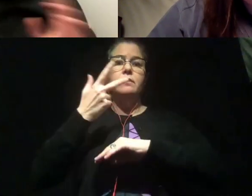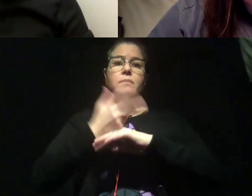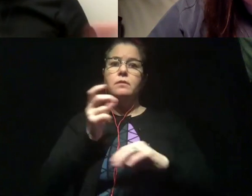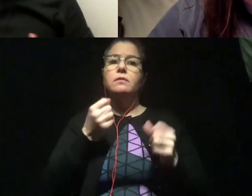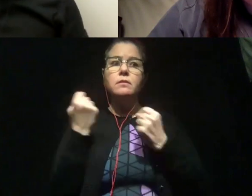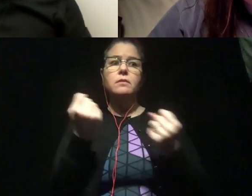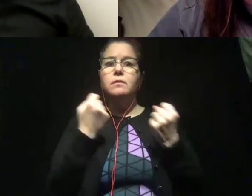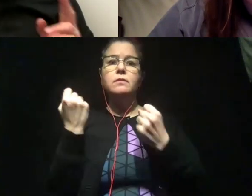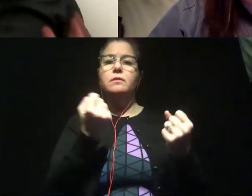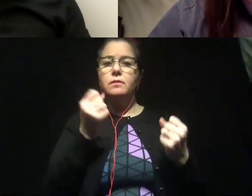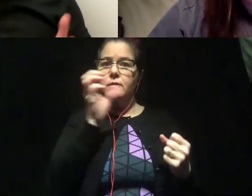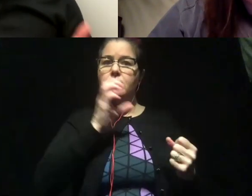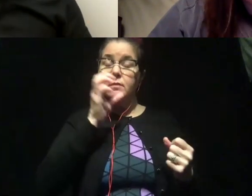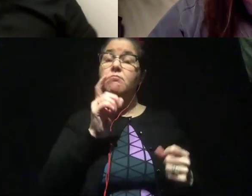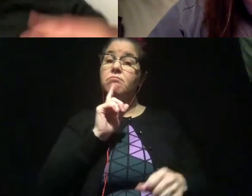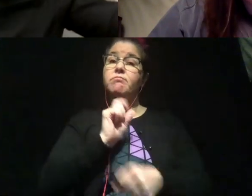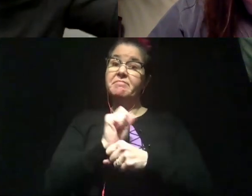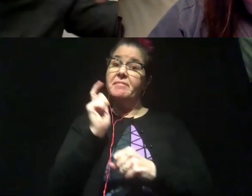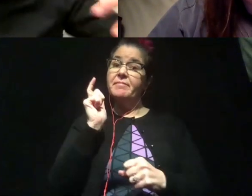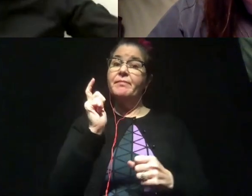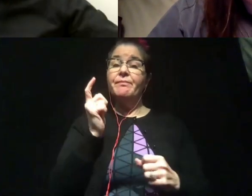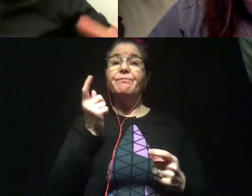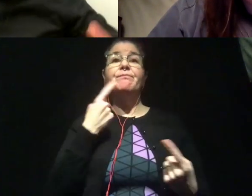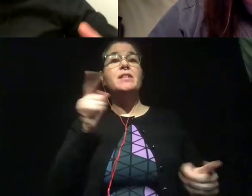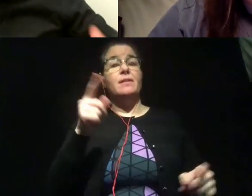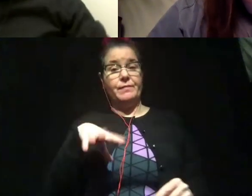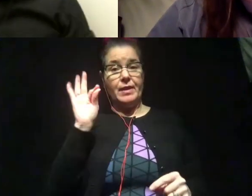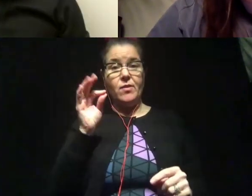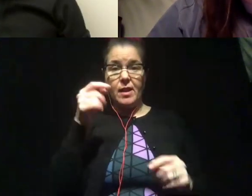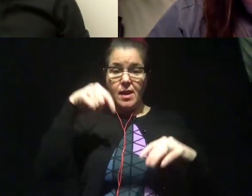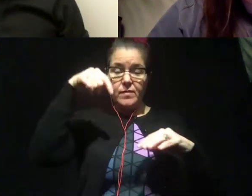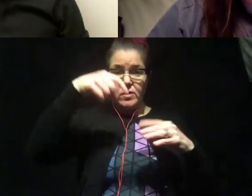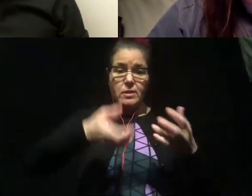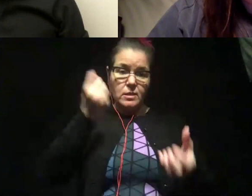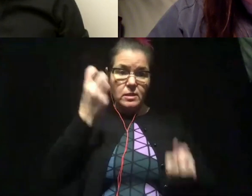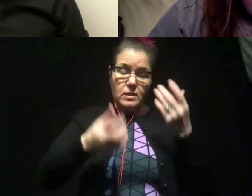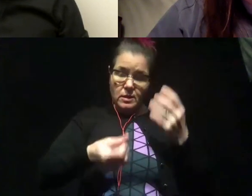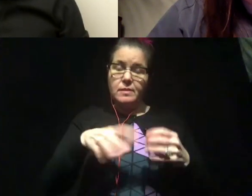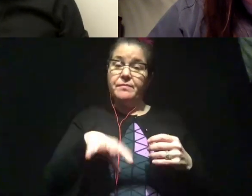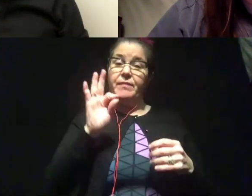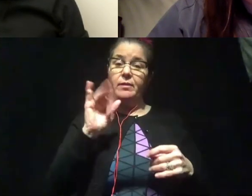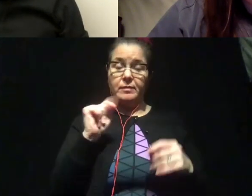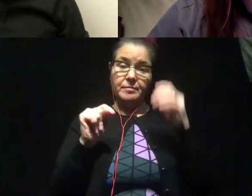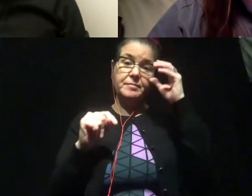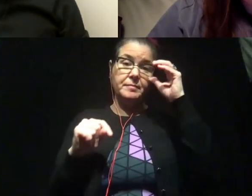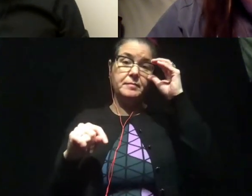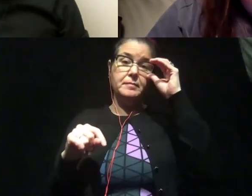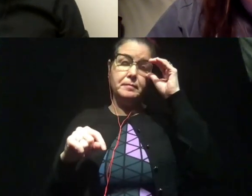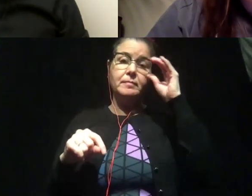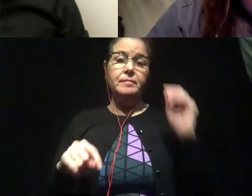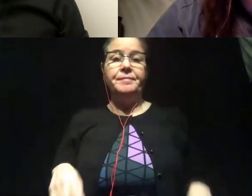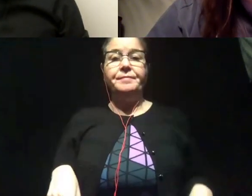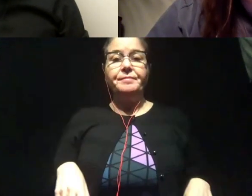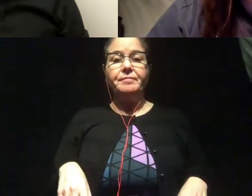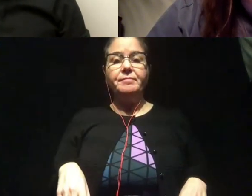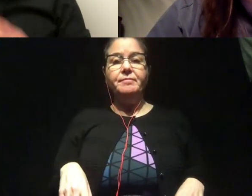find this thing, and they eventually did. And they had to dig down to it, and they eventually found this jet engine that they were